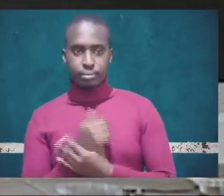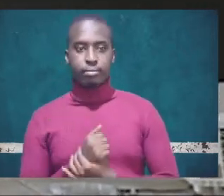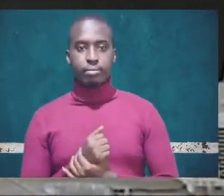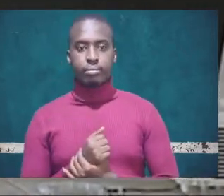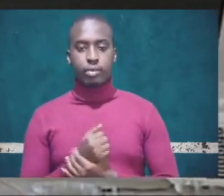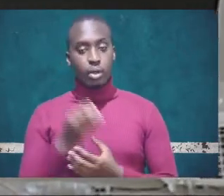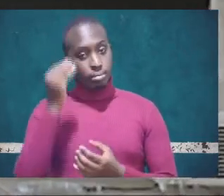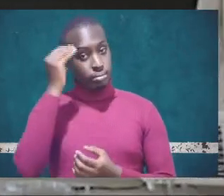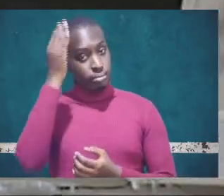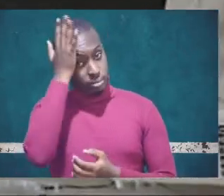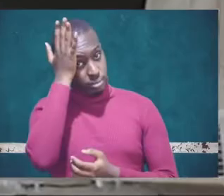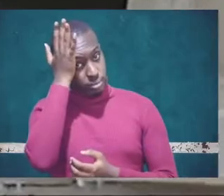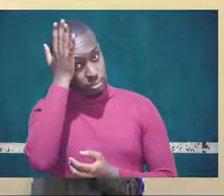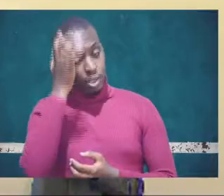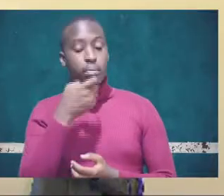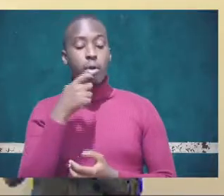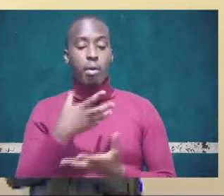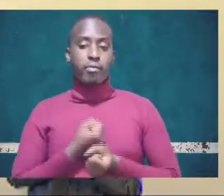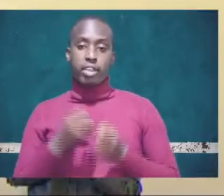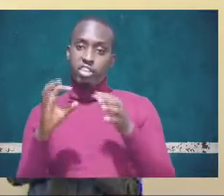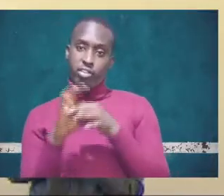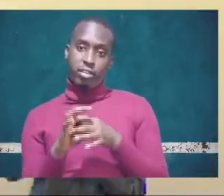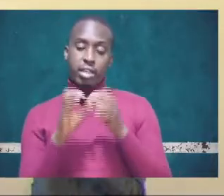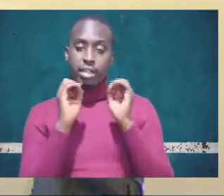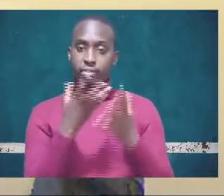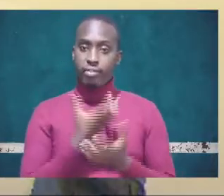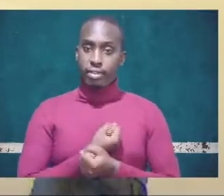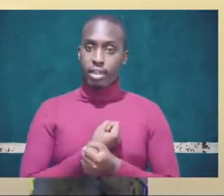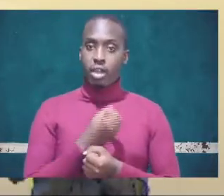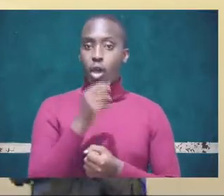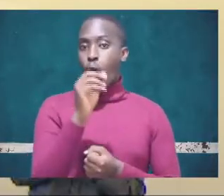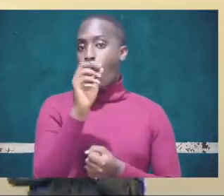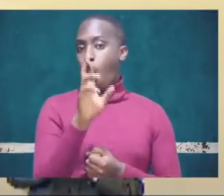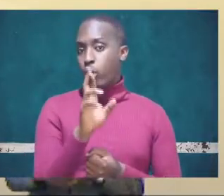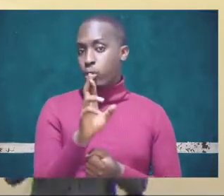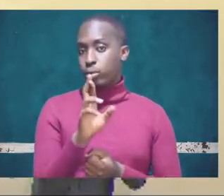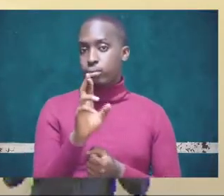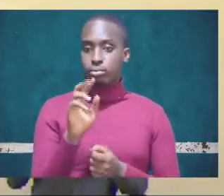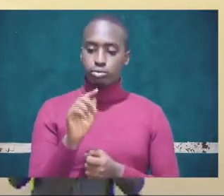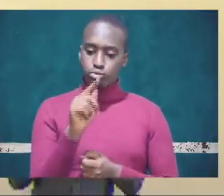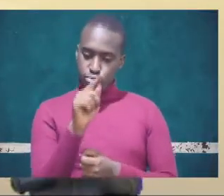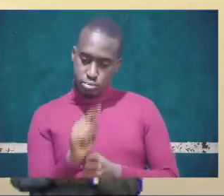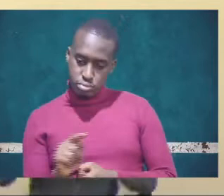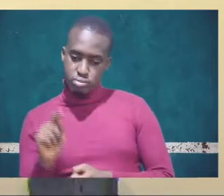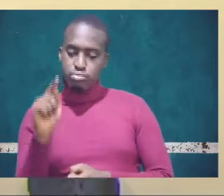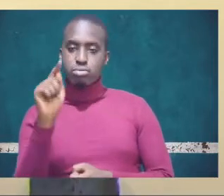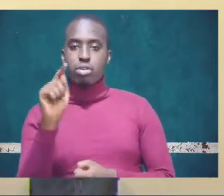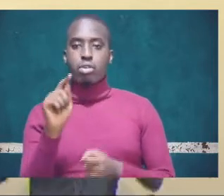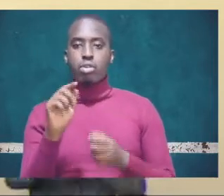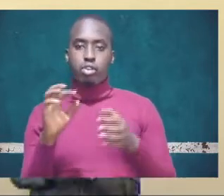put this in your mind, you have intersection. If I have the word or, you have